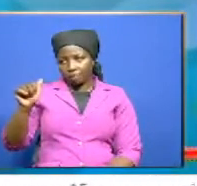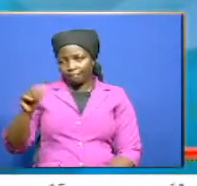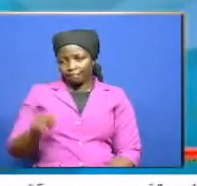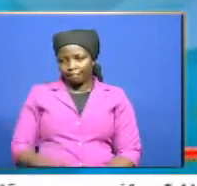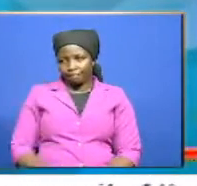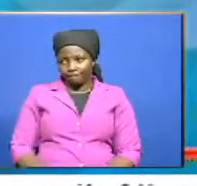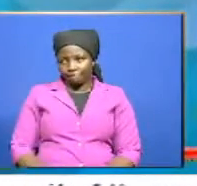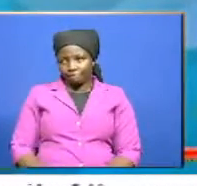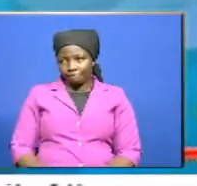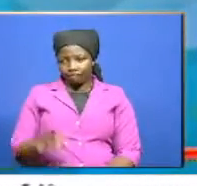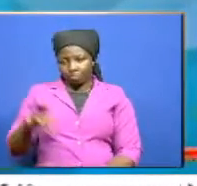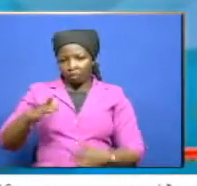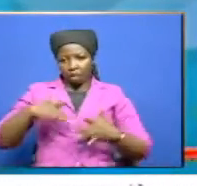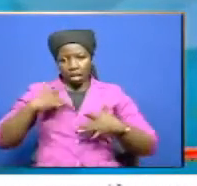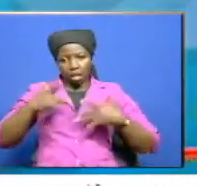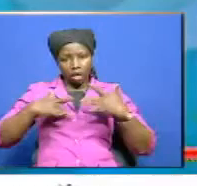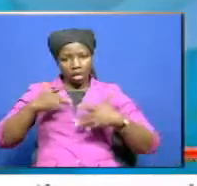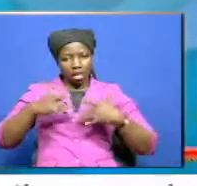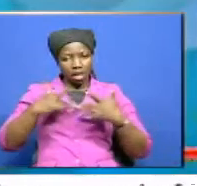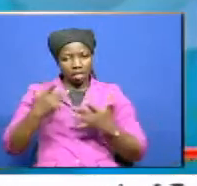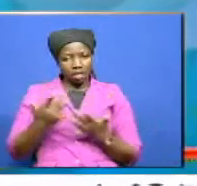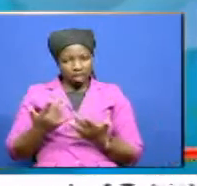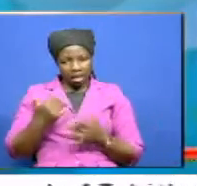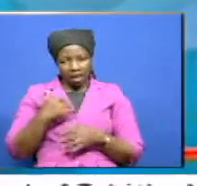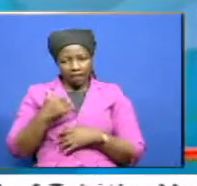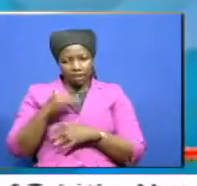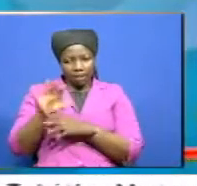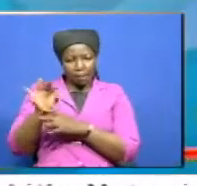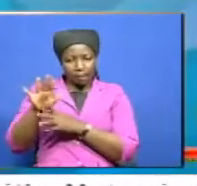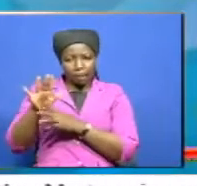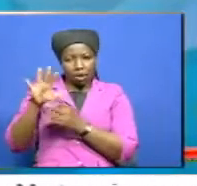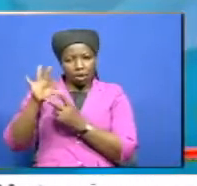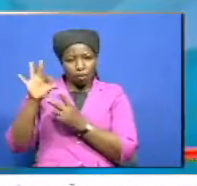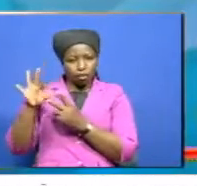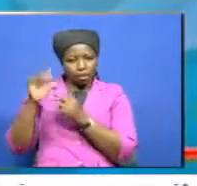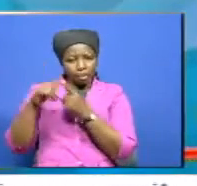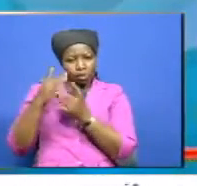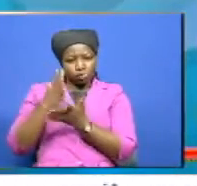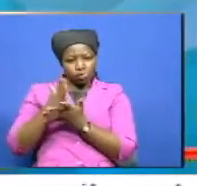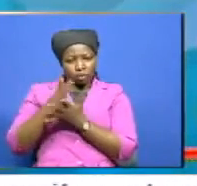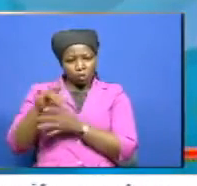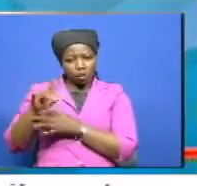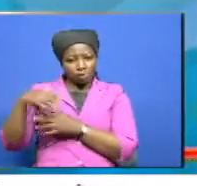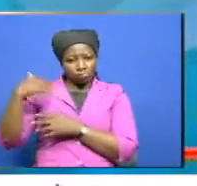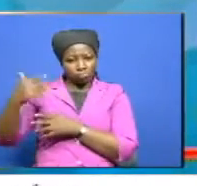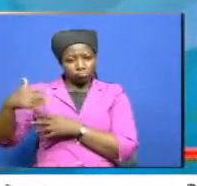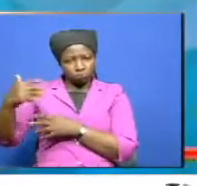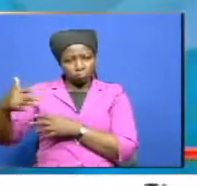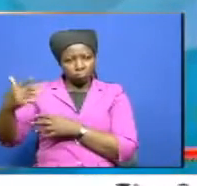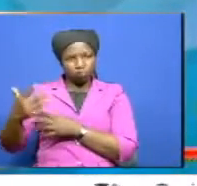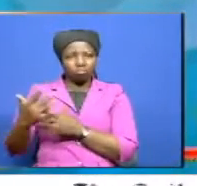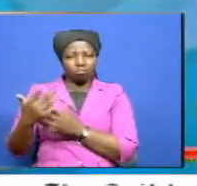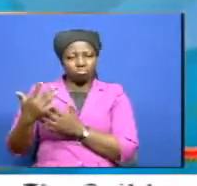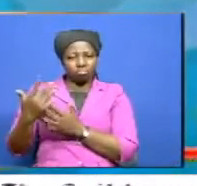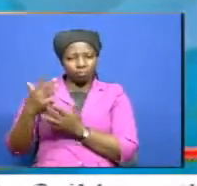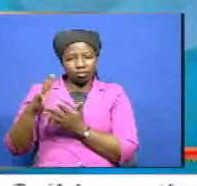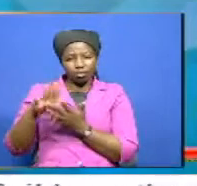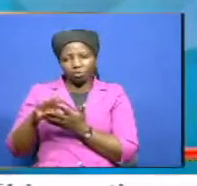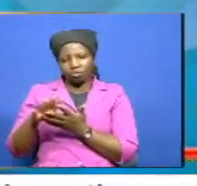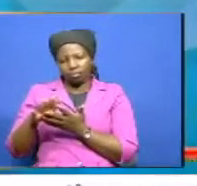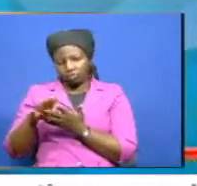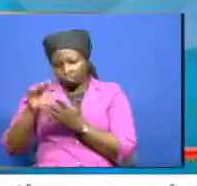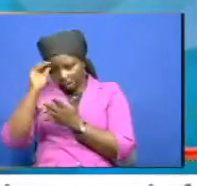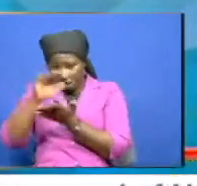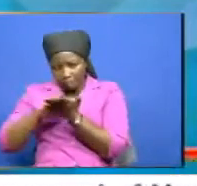than being excited in taking up their options, they've obviously very, very, very, very, very consistent in their basics, all right? And that's one of their players. In